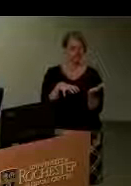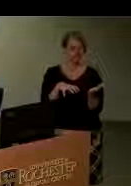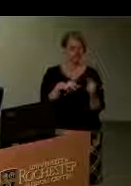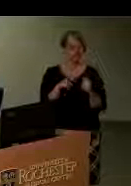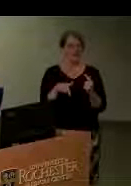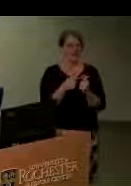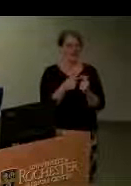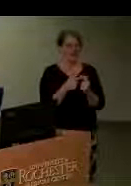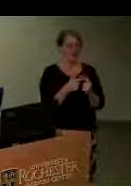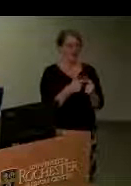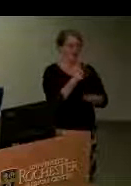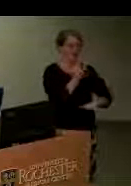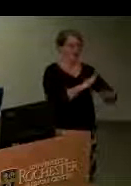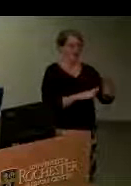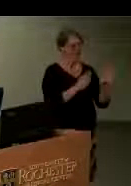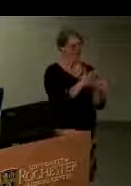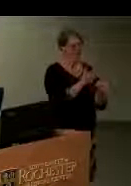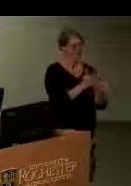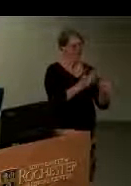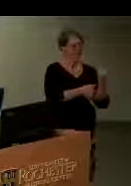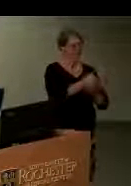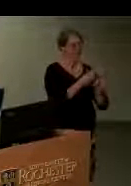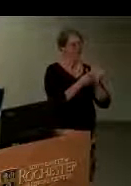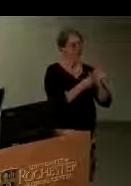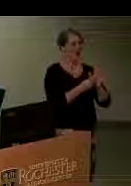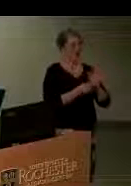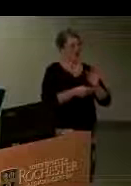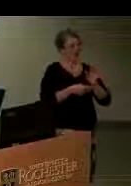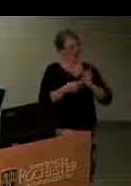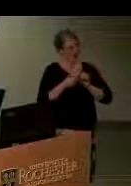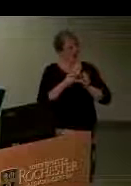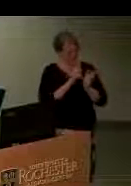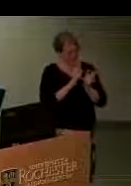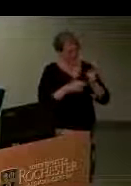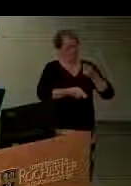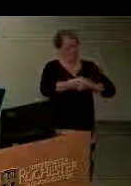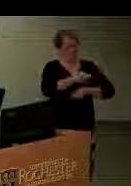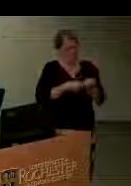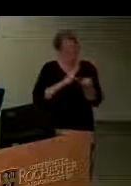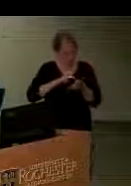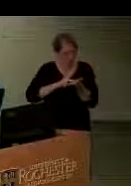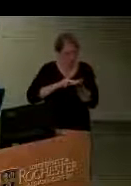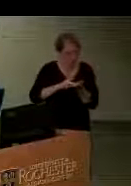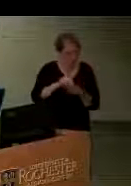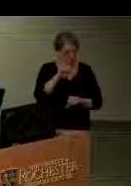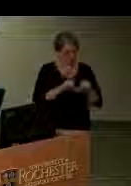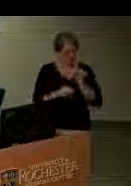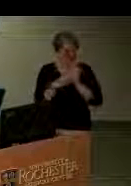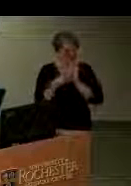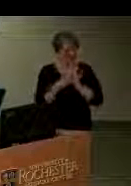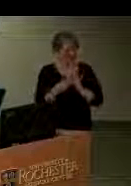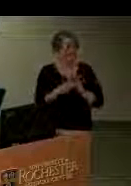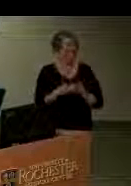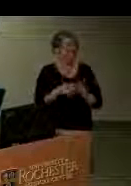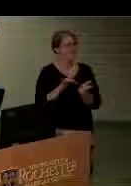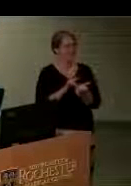the biopsychosocial model of medicine, replacing the pure scientific model of medicine and doctoring.